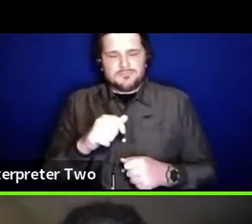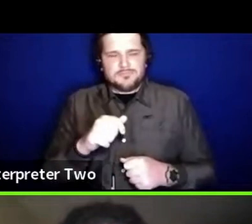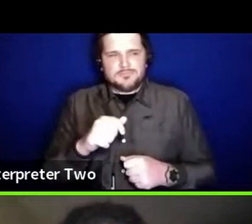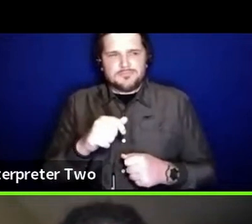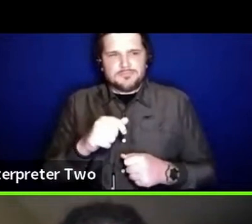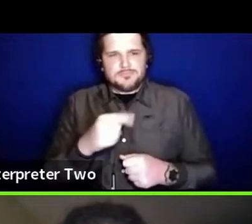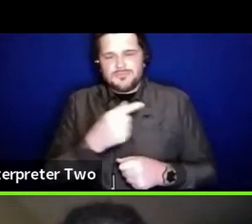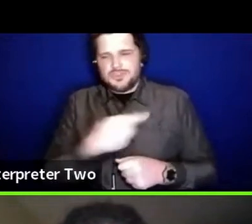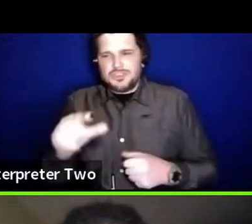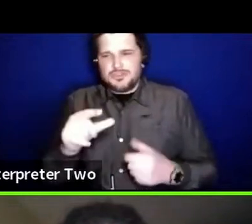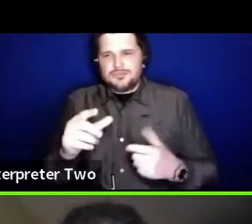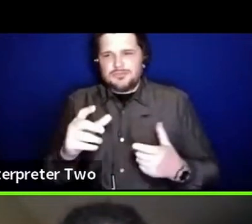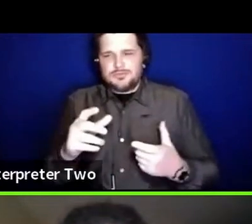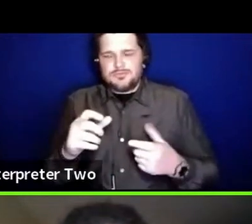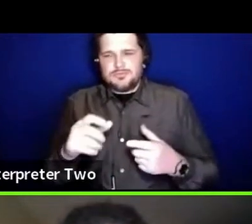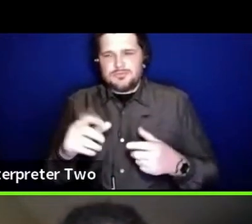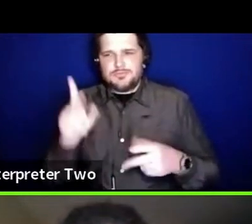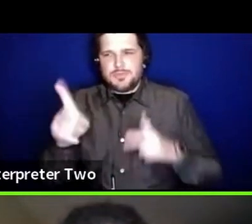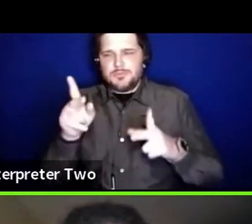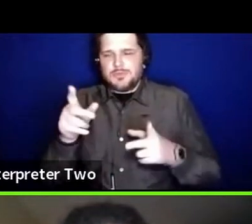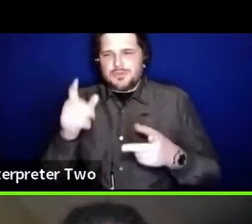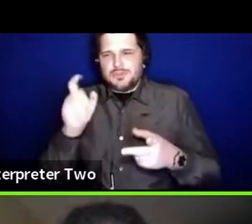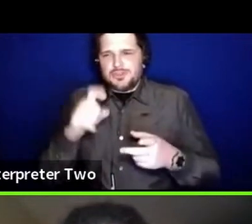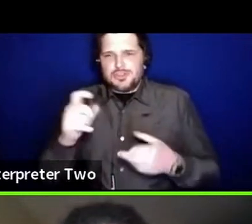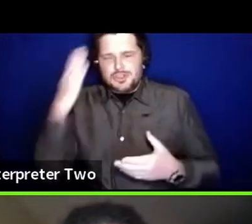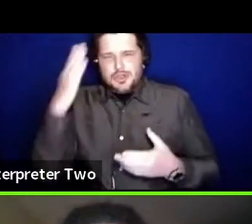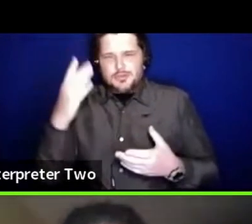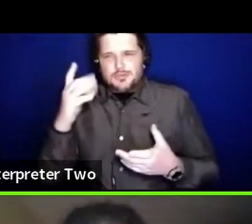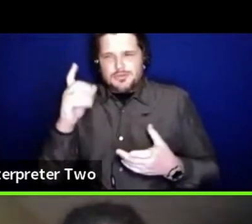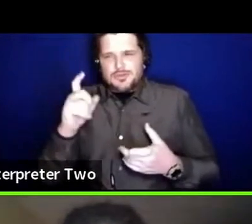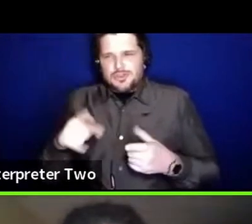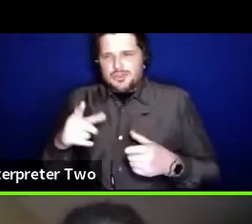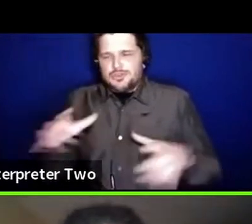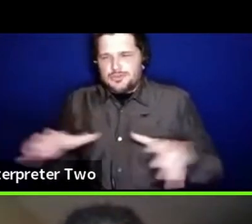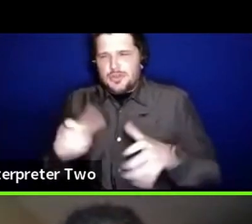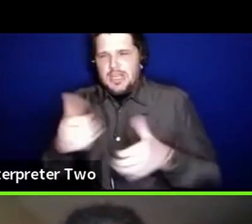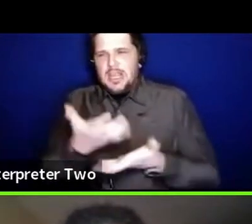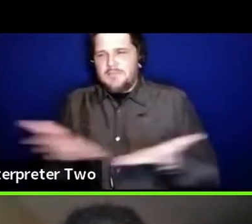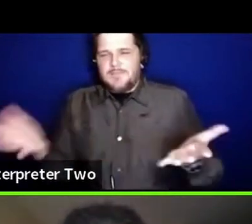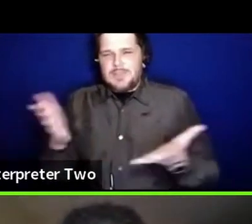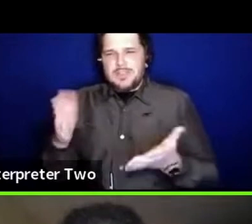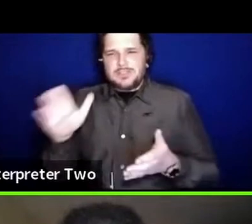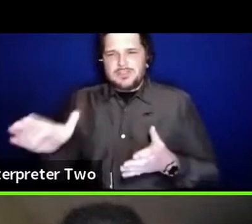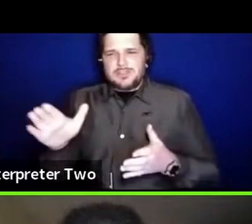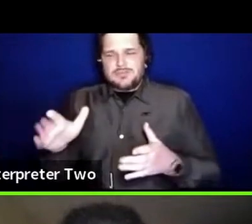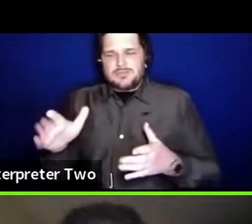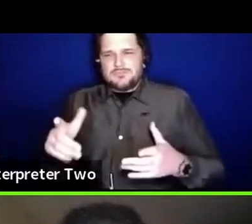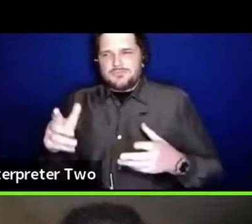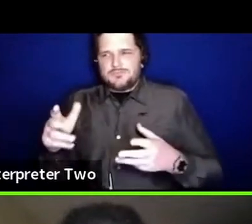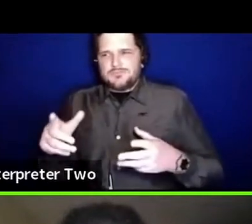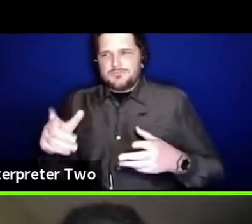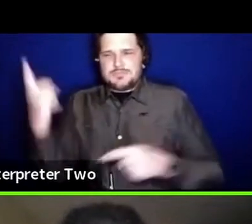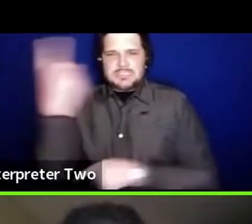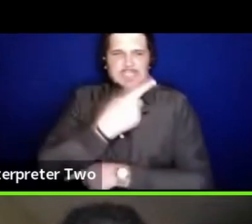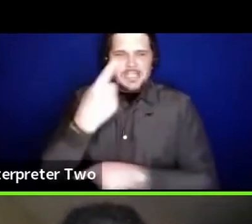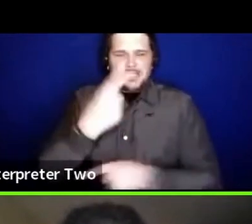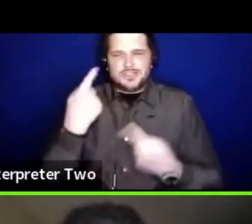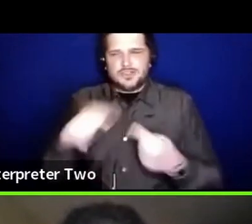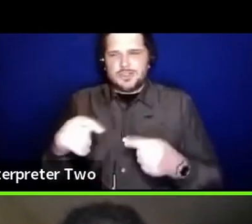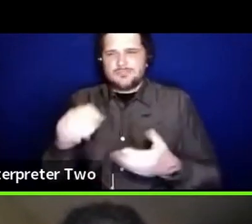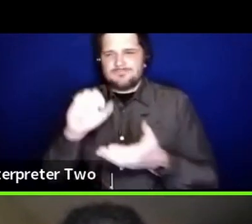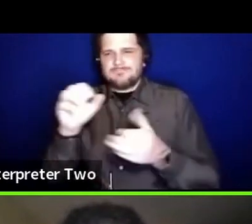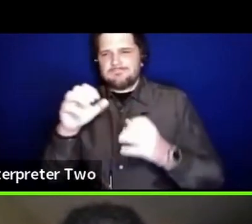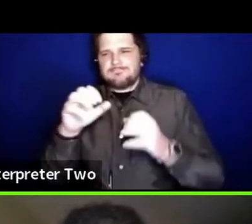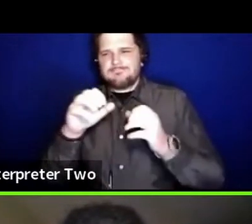over everyday life, that people are doing everything in a daily basis in order to deconstruct these realities that is